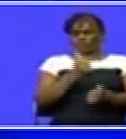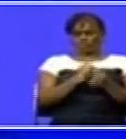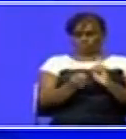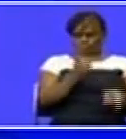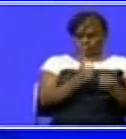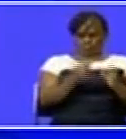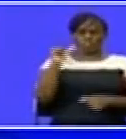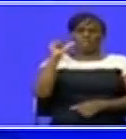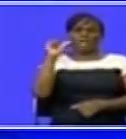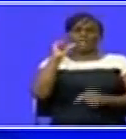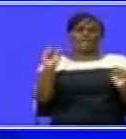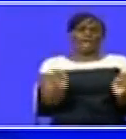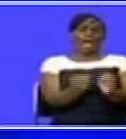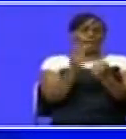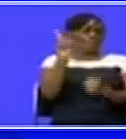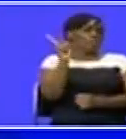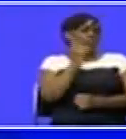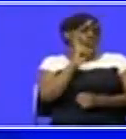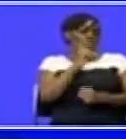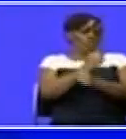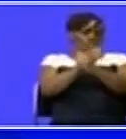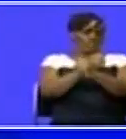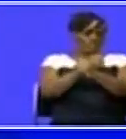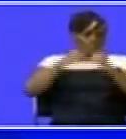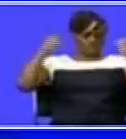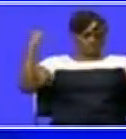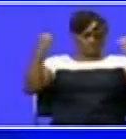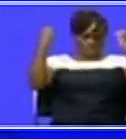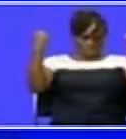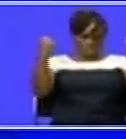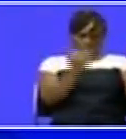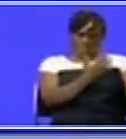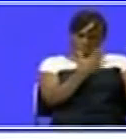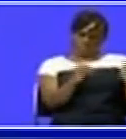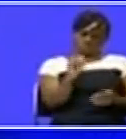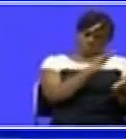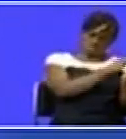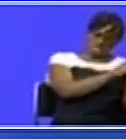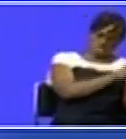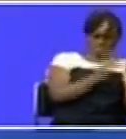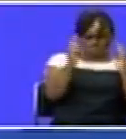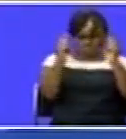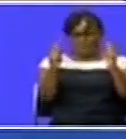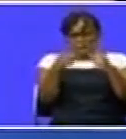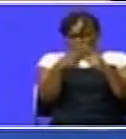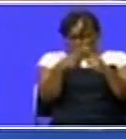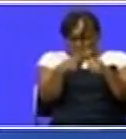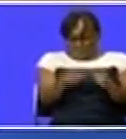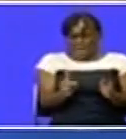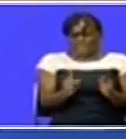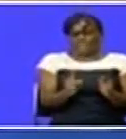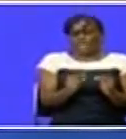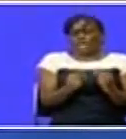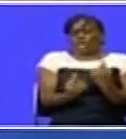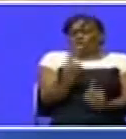which will take place tomorrow. Defending champion Eliud Kipchoge is widely expected to retain his crown, but he will have to beat competition from